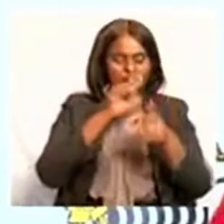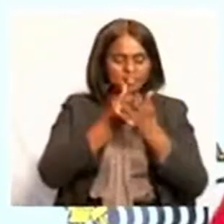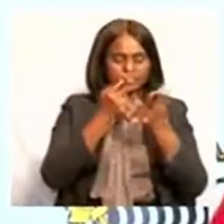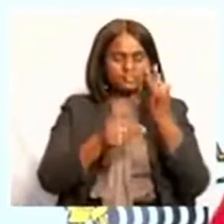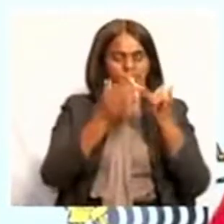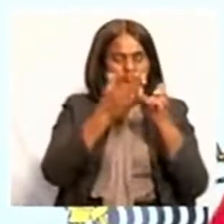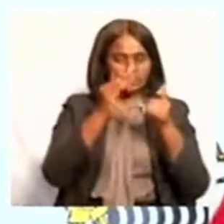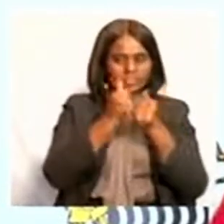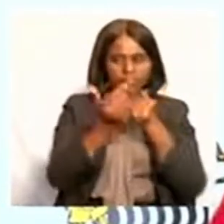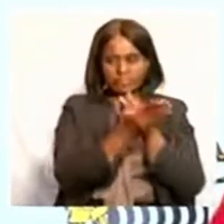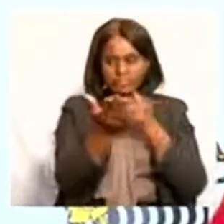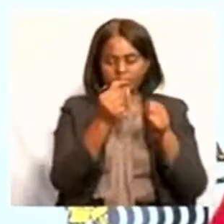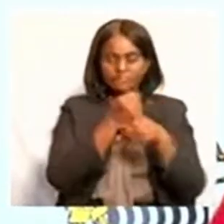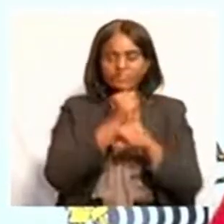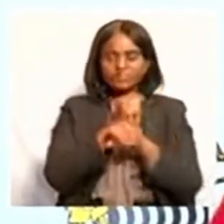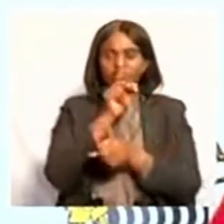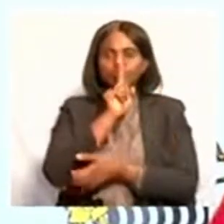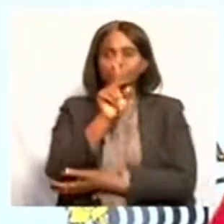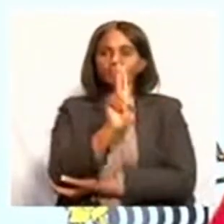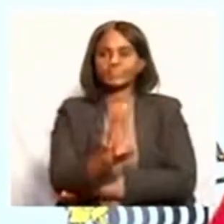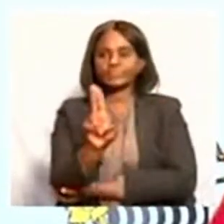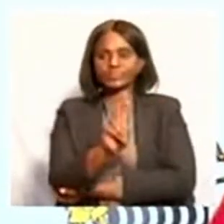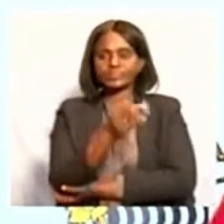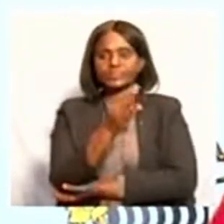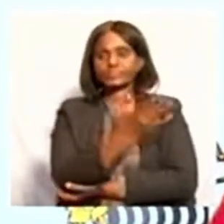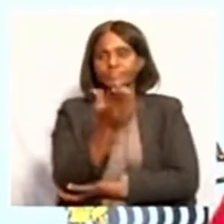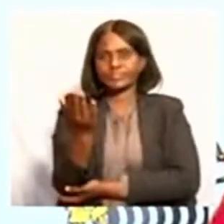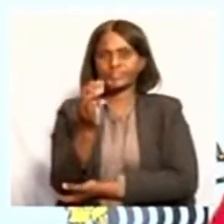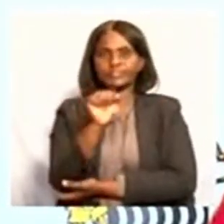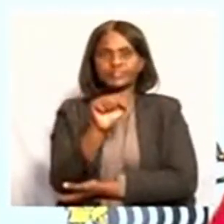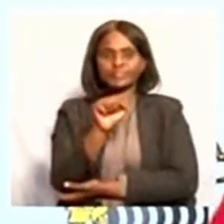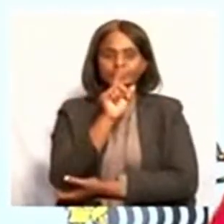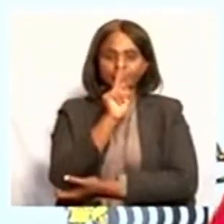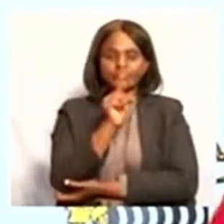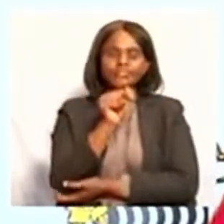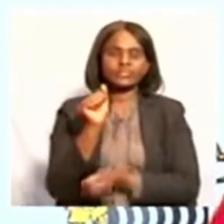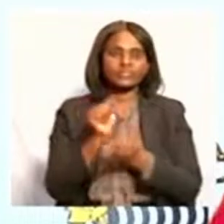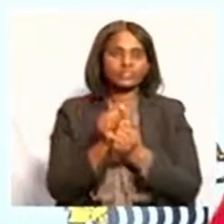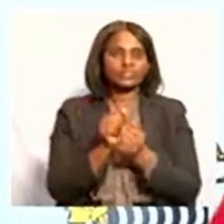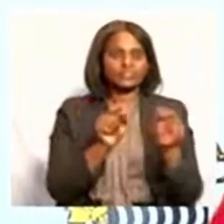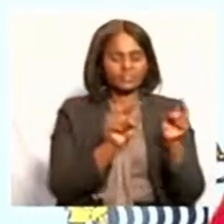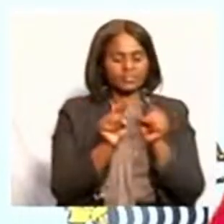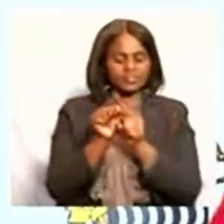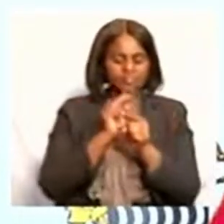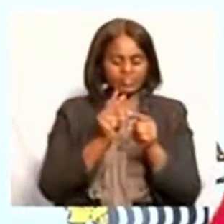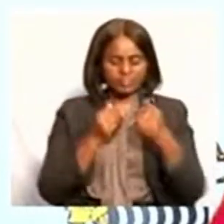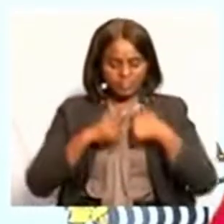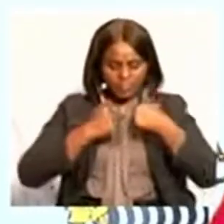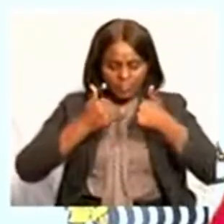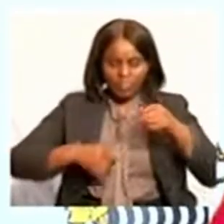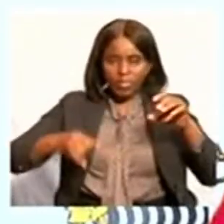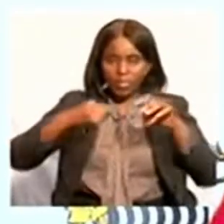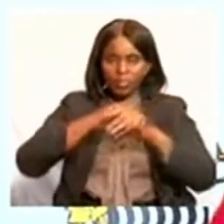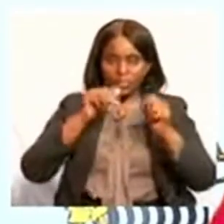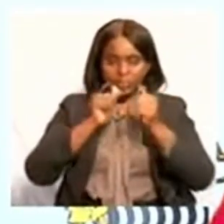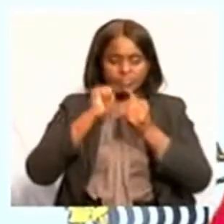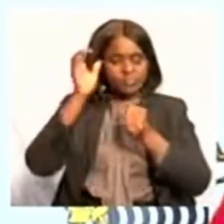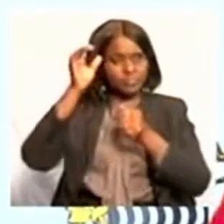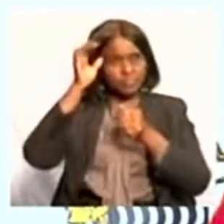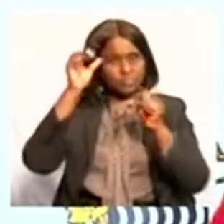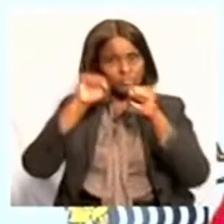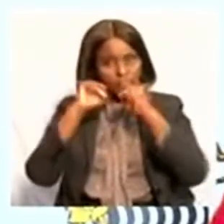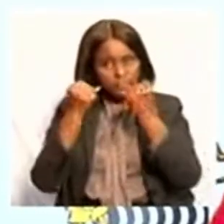with them so that they make use of them. Yeah. Then also, we also engage with the civil